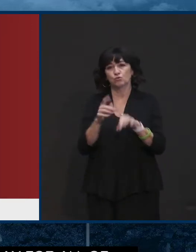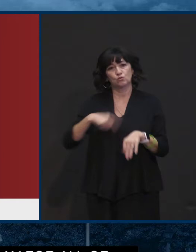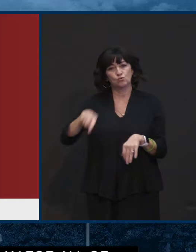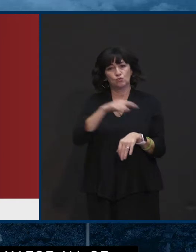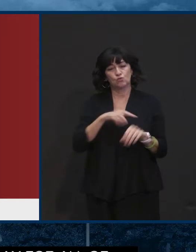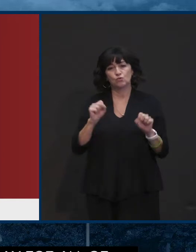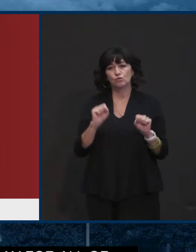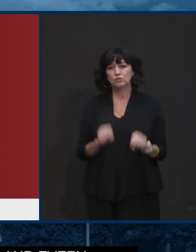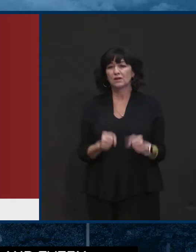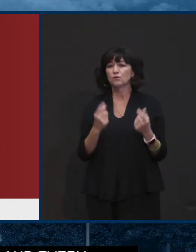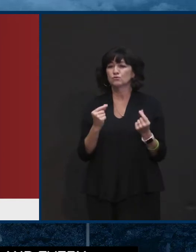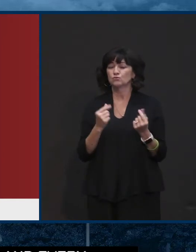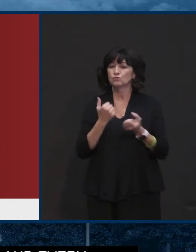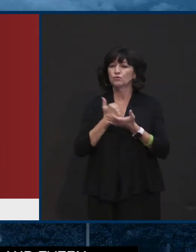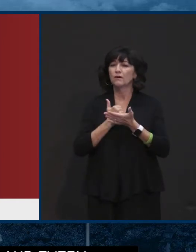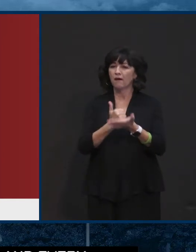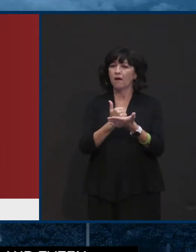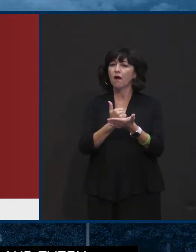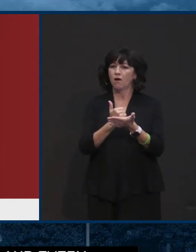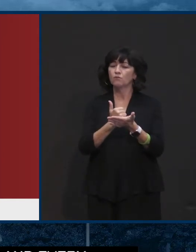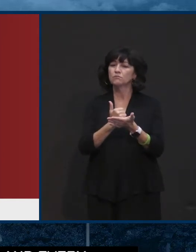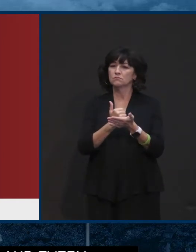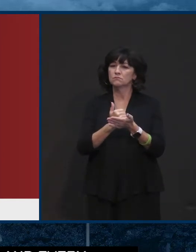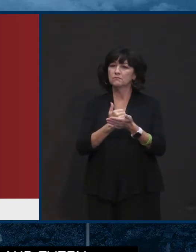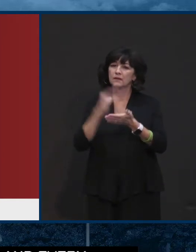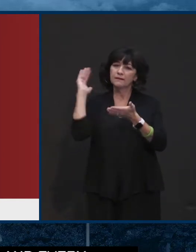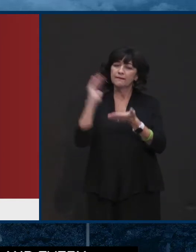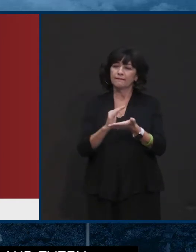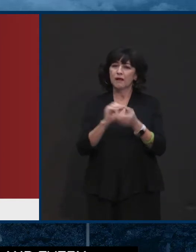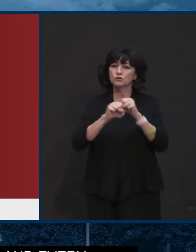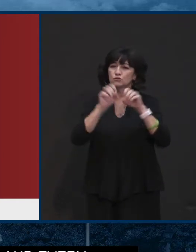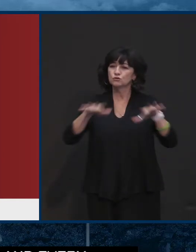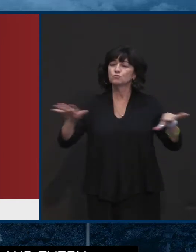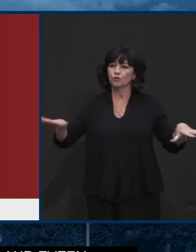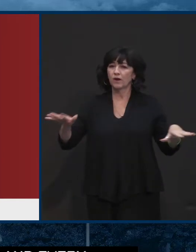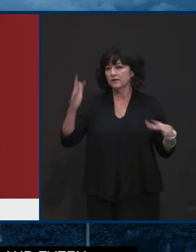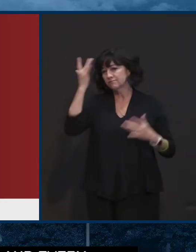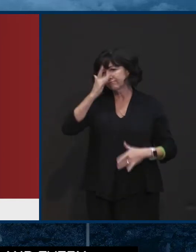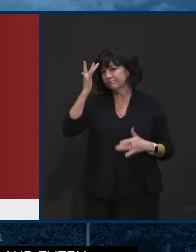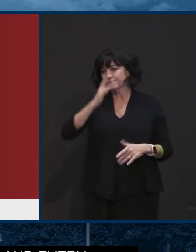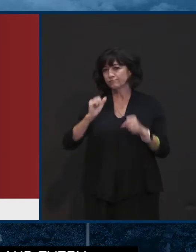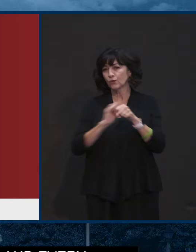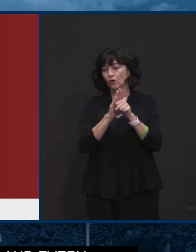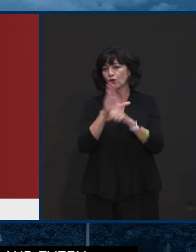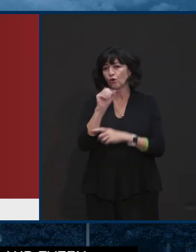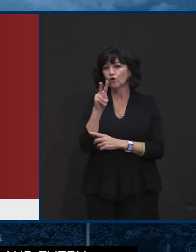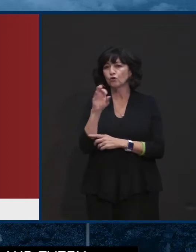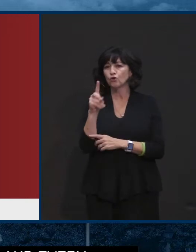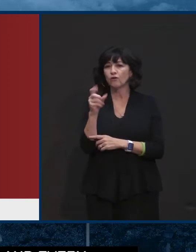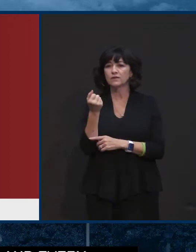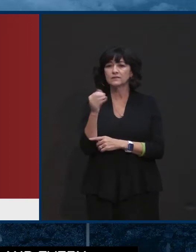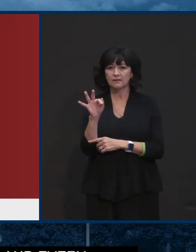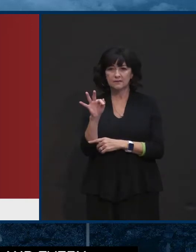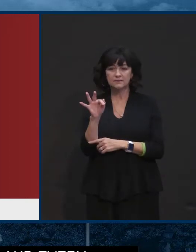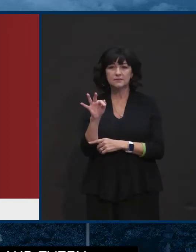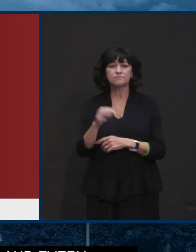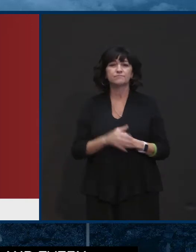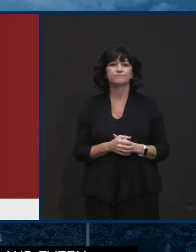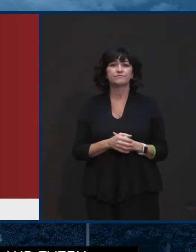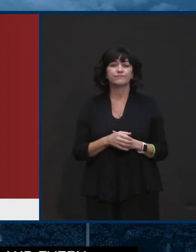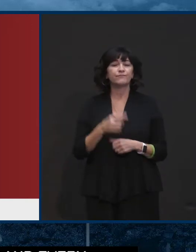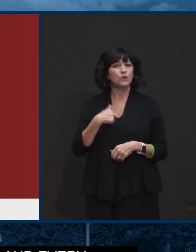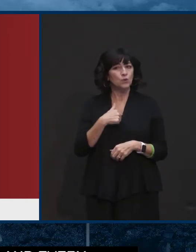help prevent the spread of COVID-19 in our community. And we're seeing some higher positivity, new